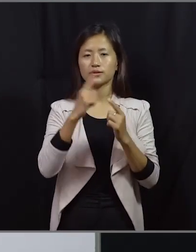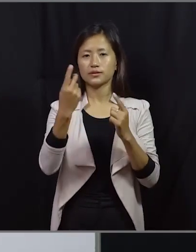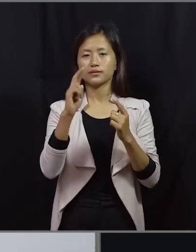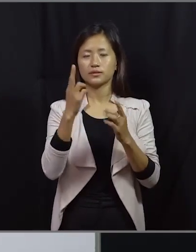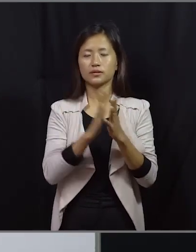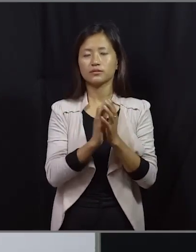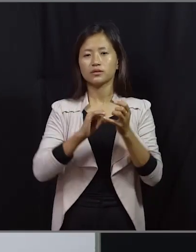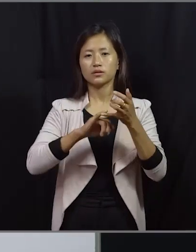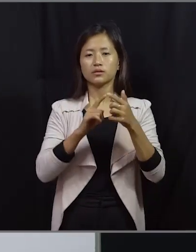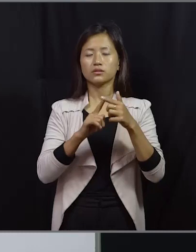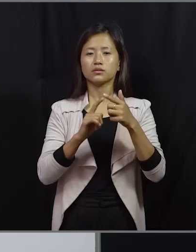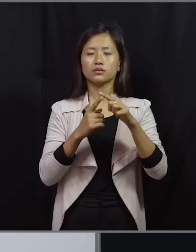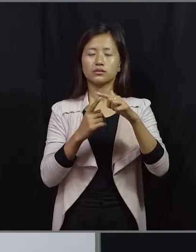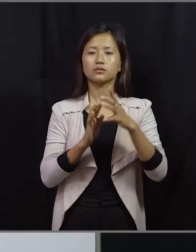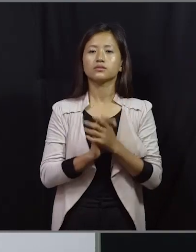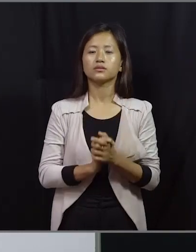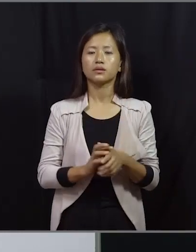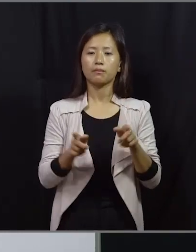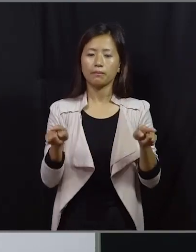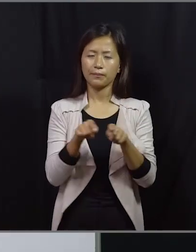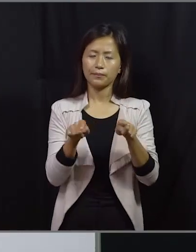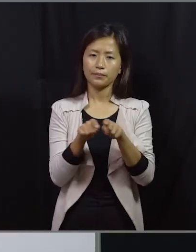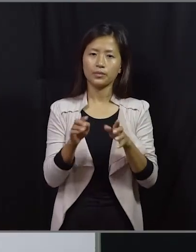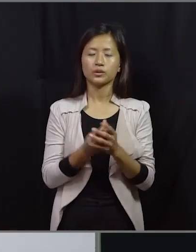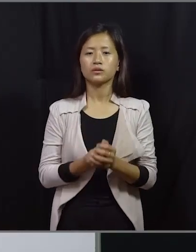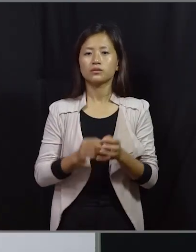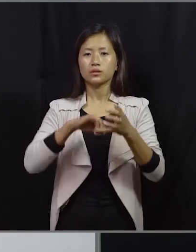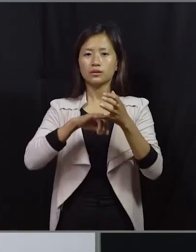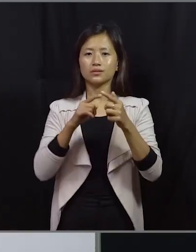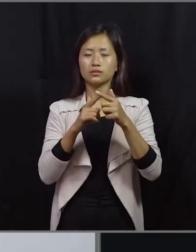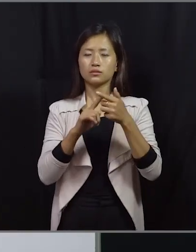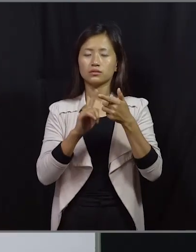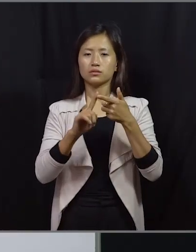here subset means both will be sets.